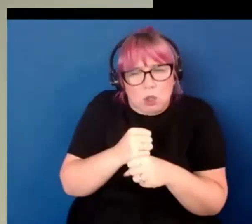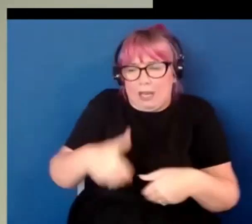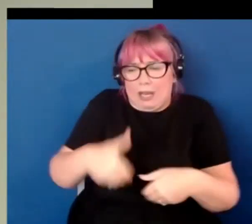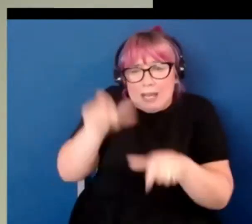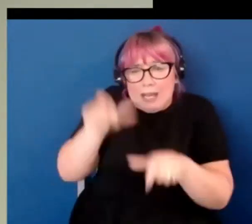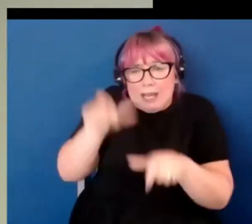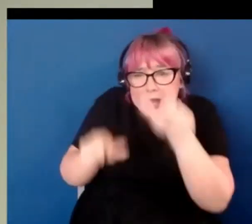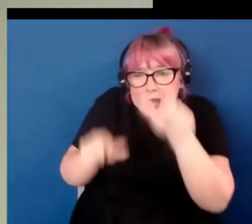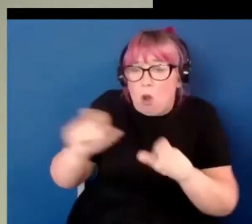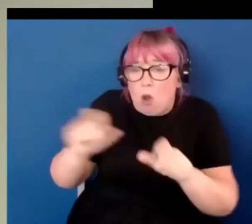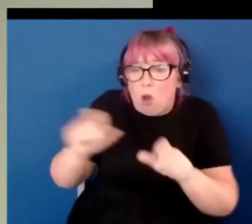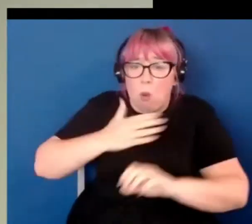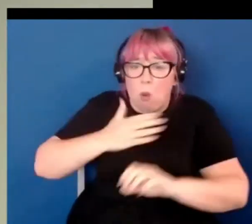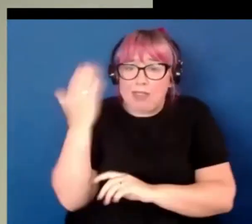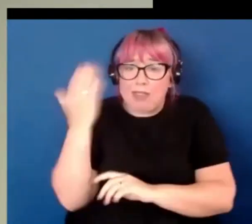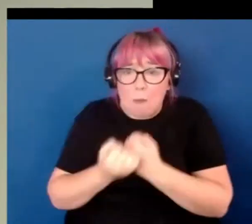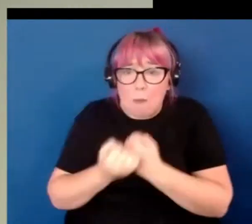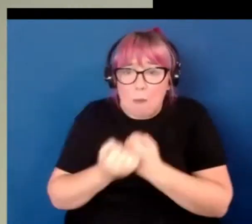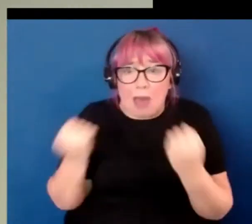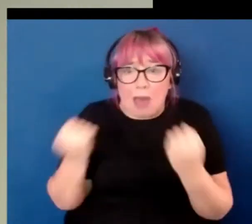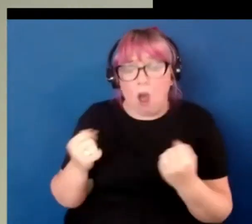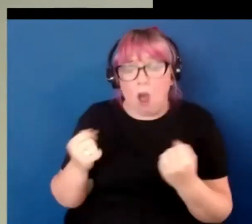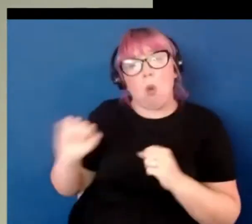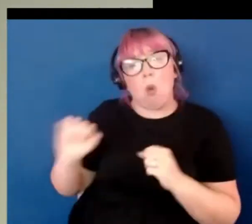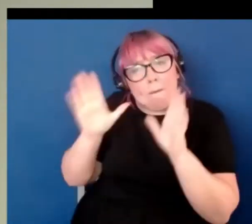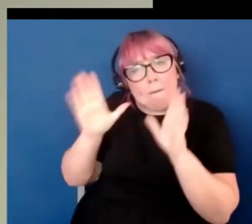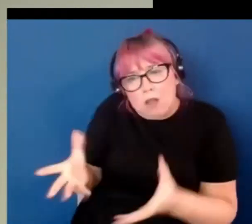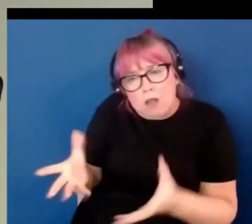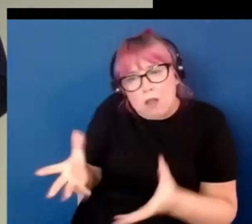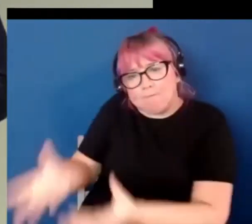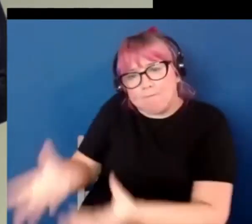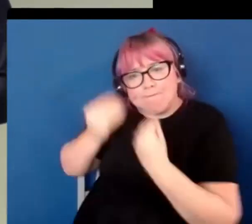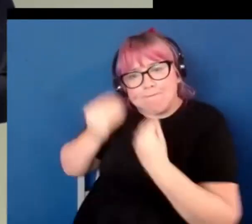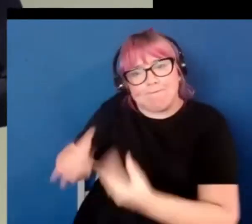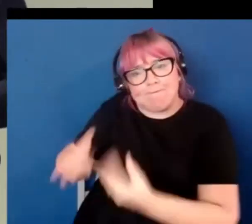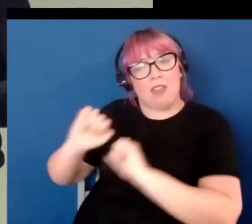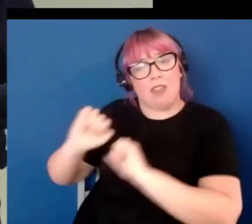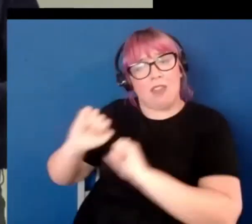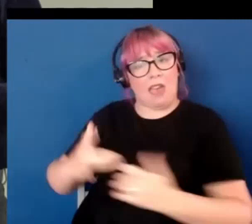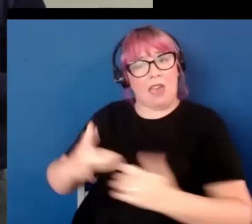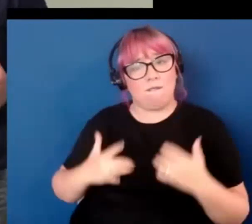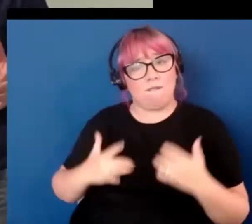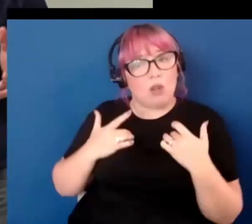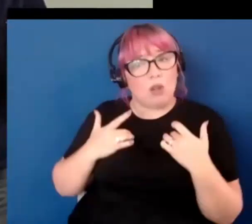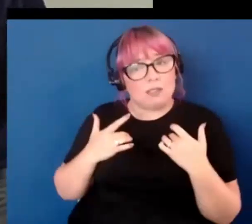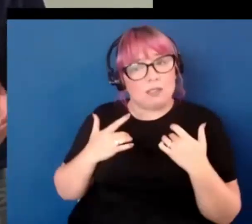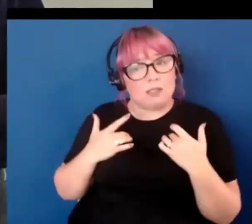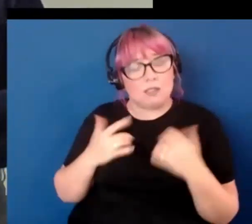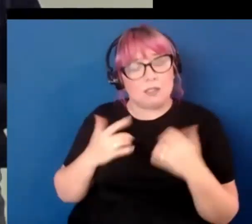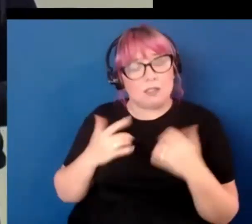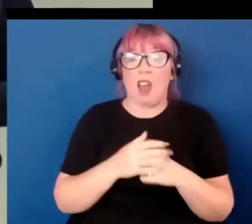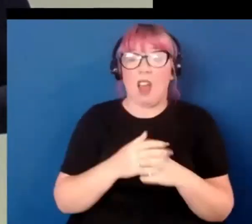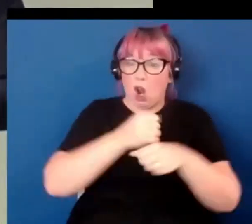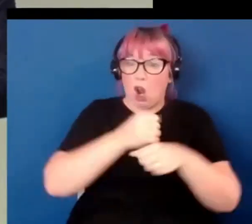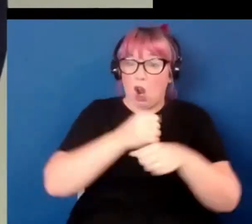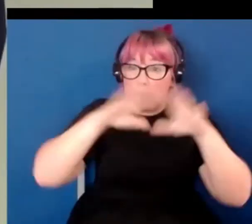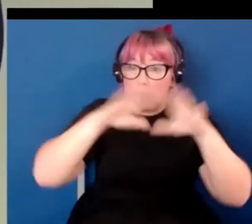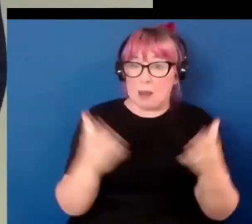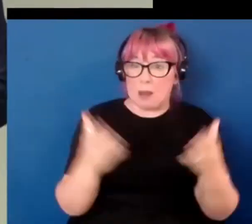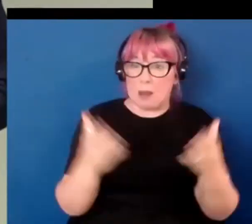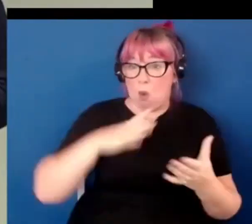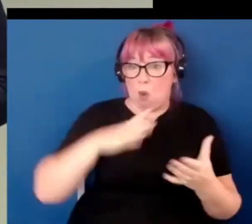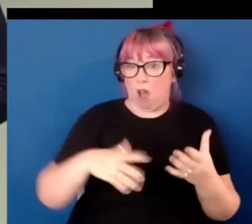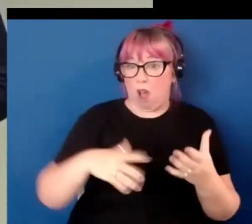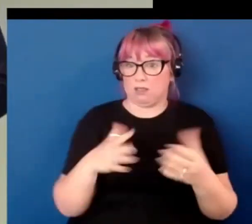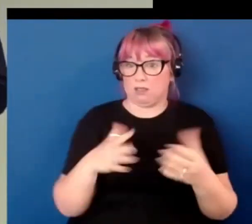whose voices must be heard. The global movement to stop trade deals designed to drive down the global south and put corporations above